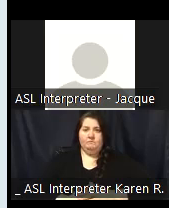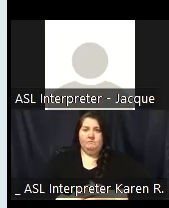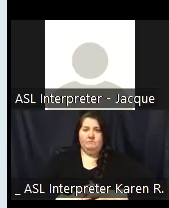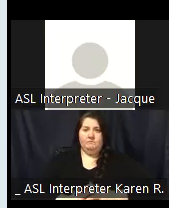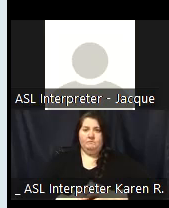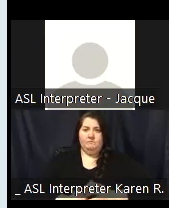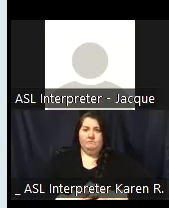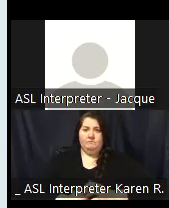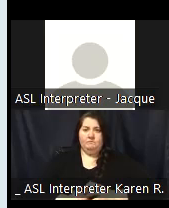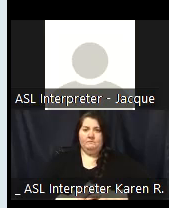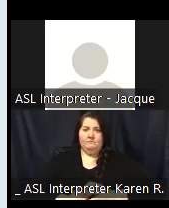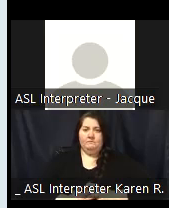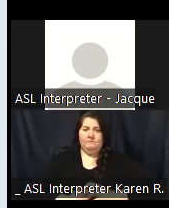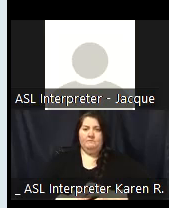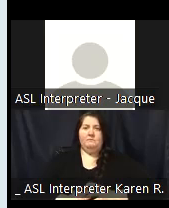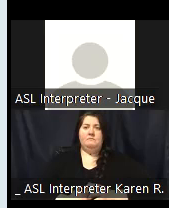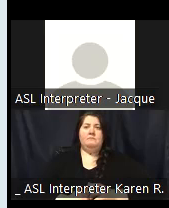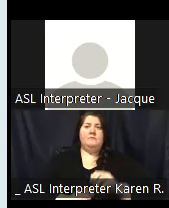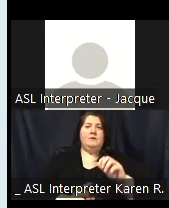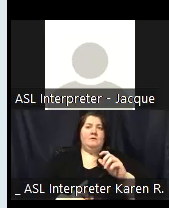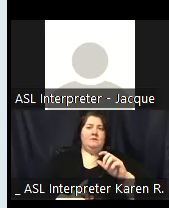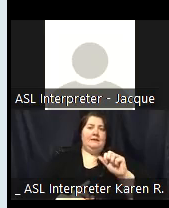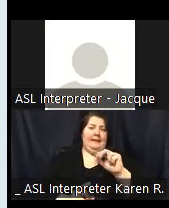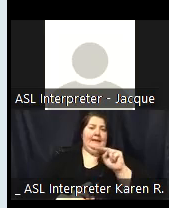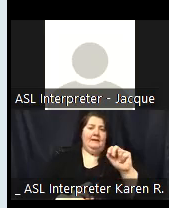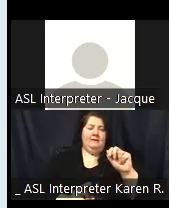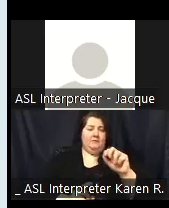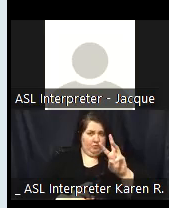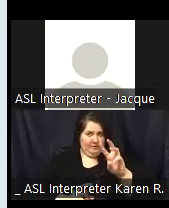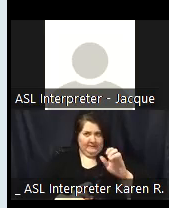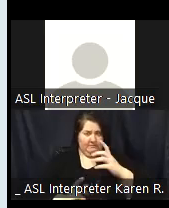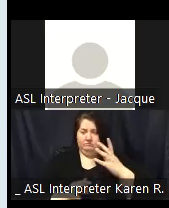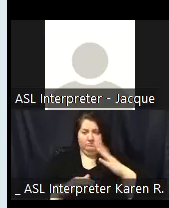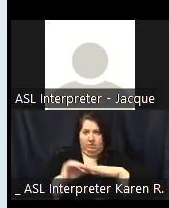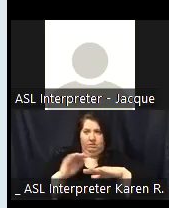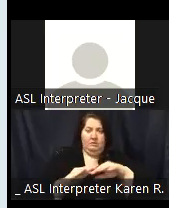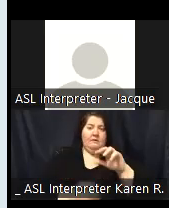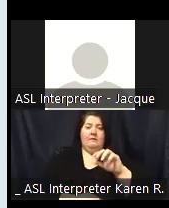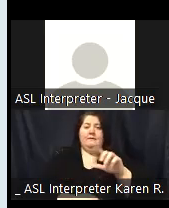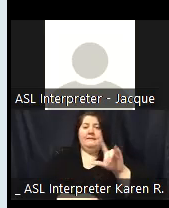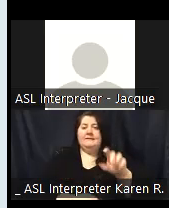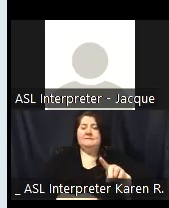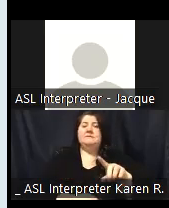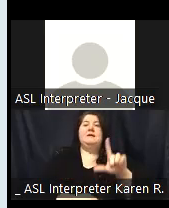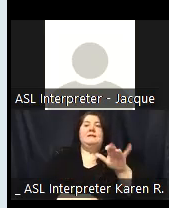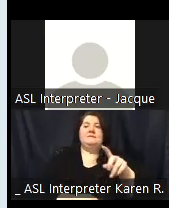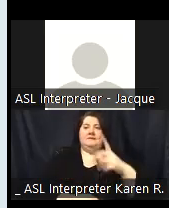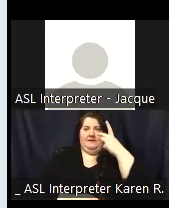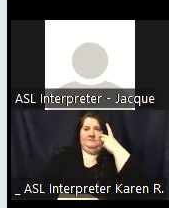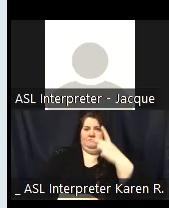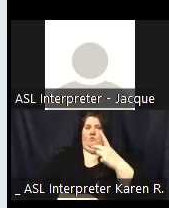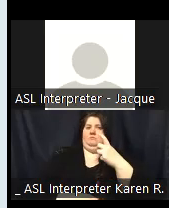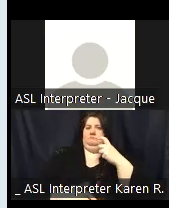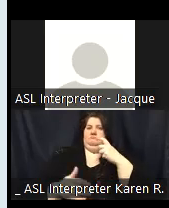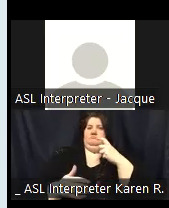Liz here. Anna, thank you for your question. No, go ahead. Sorry, go ahead. This is Liz. I just wanted to see